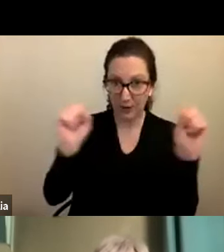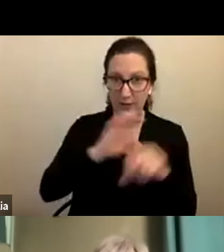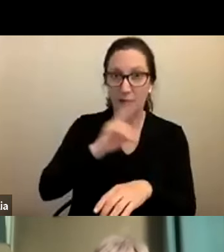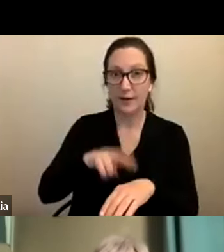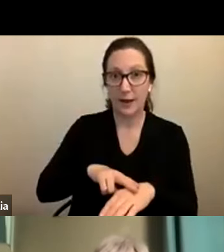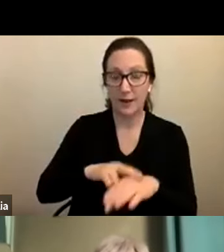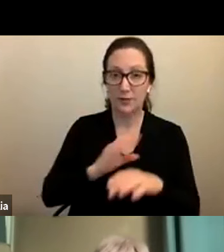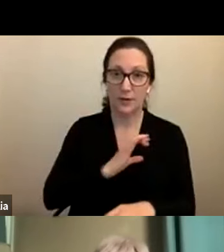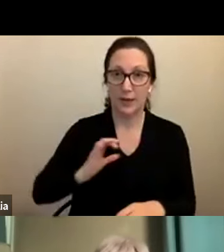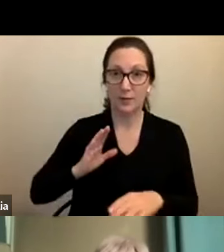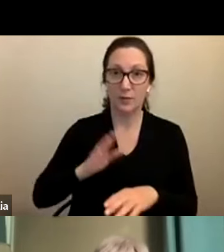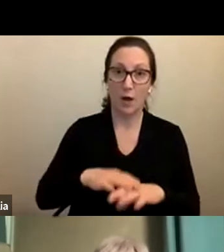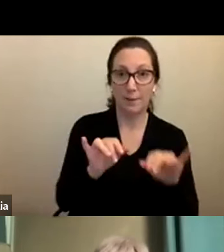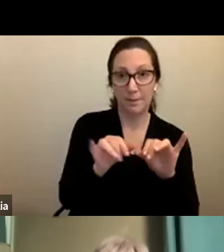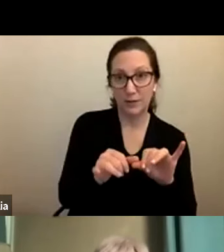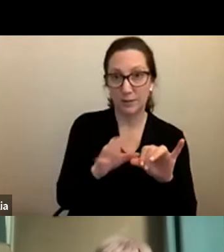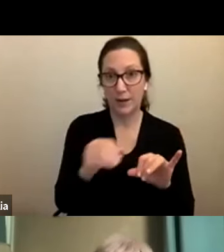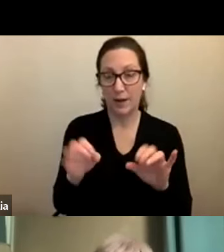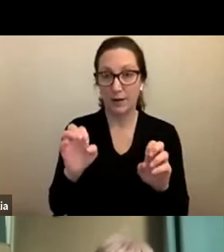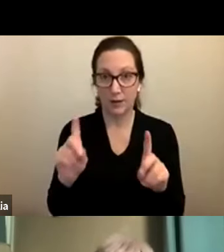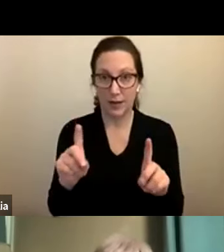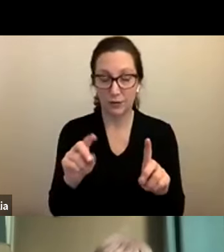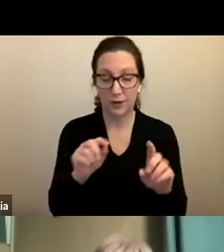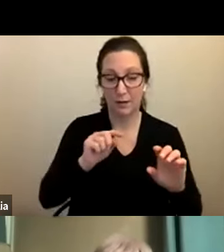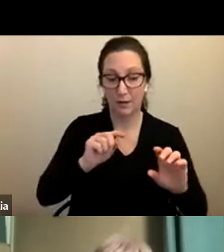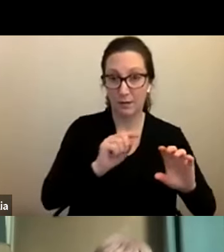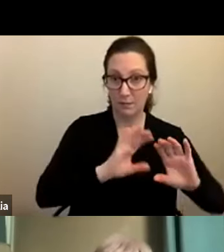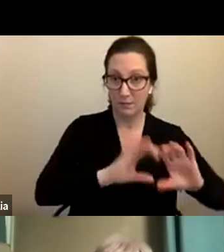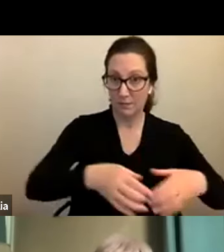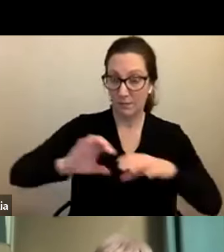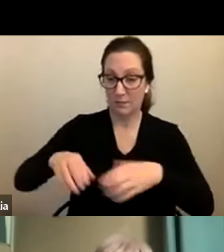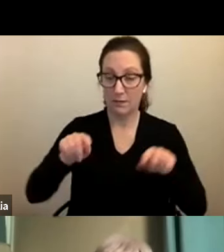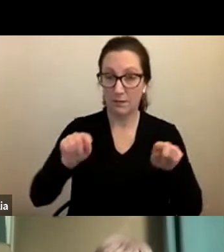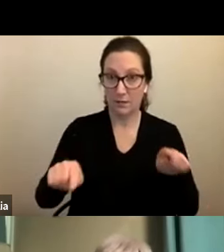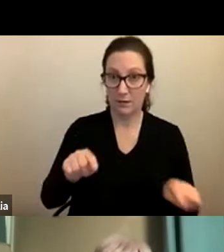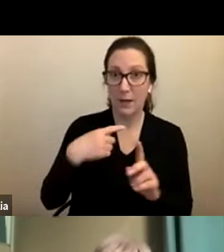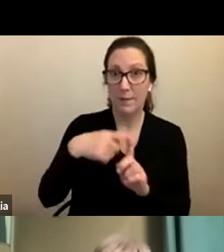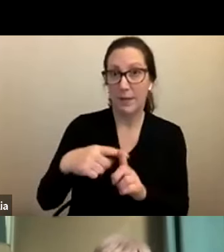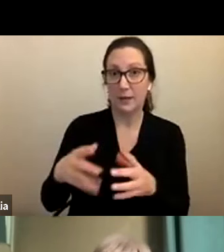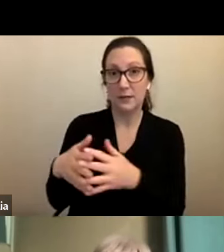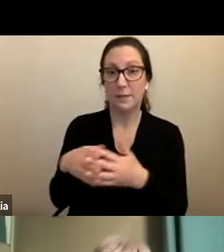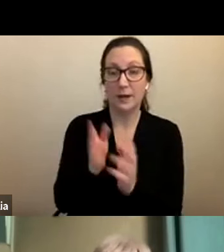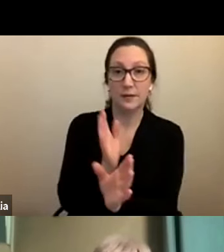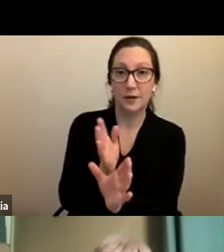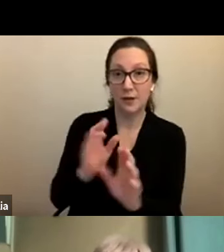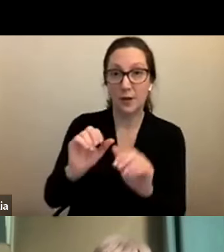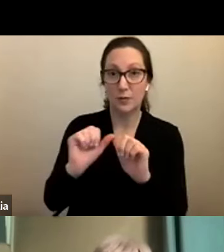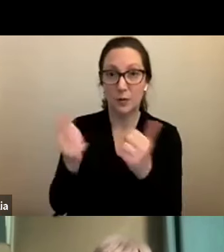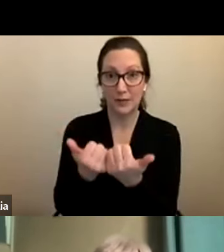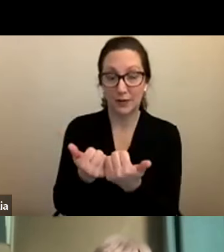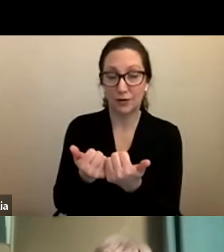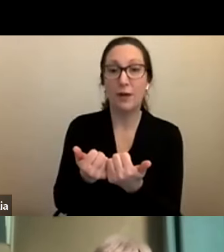on Measurement and Education. These two bodies, along with the American Psychological Association, publish